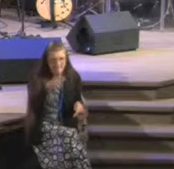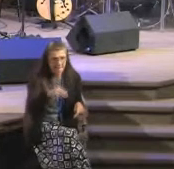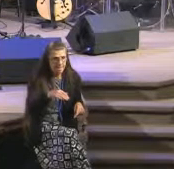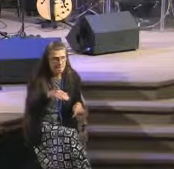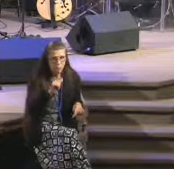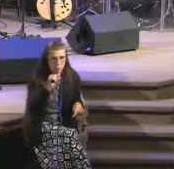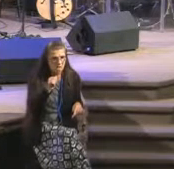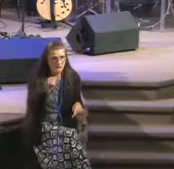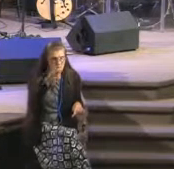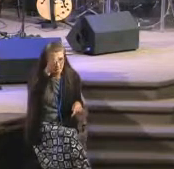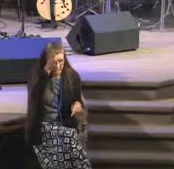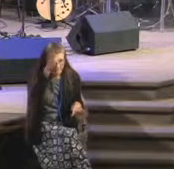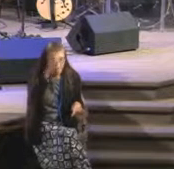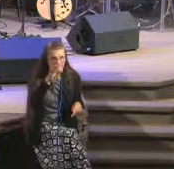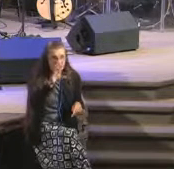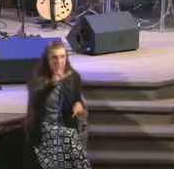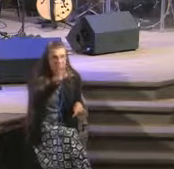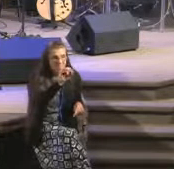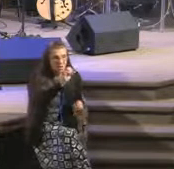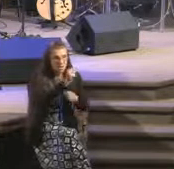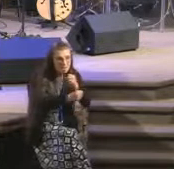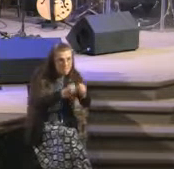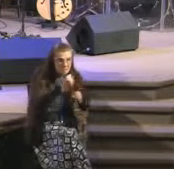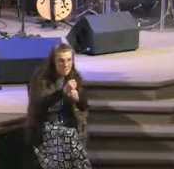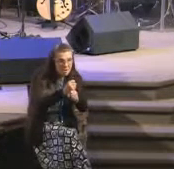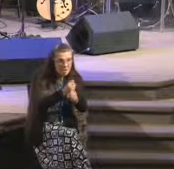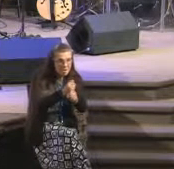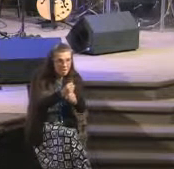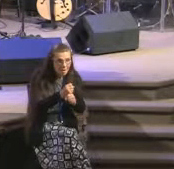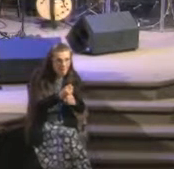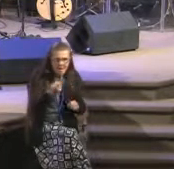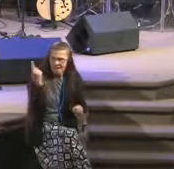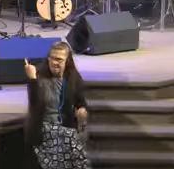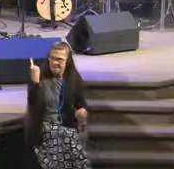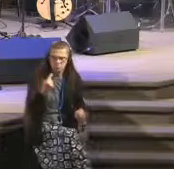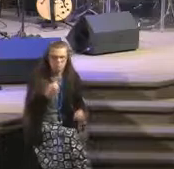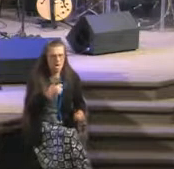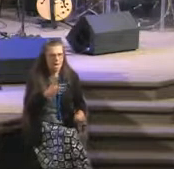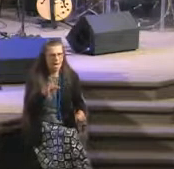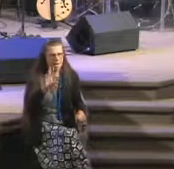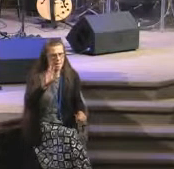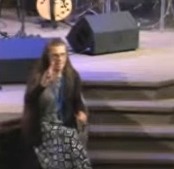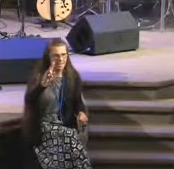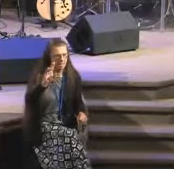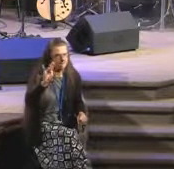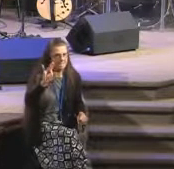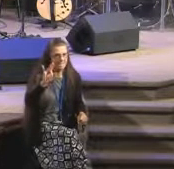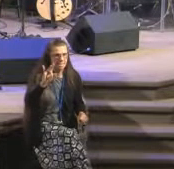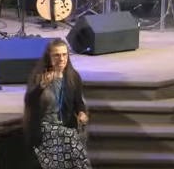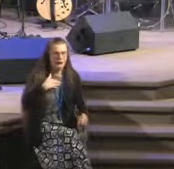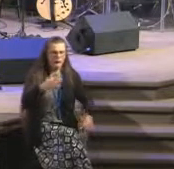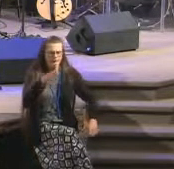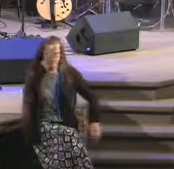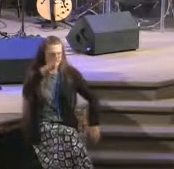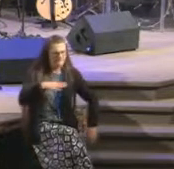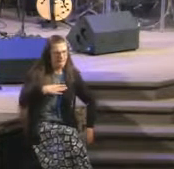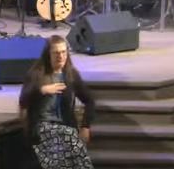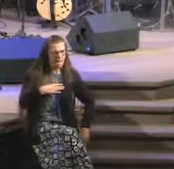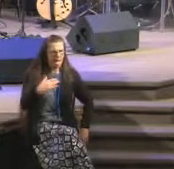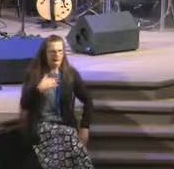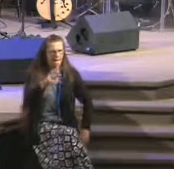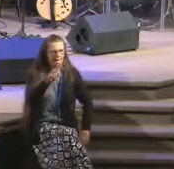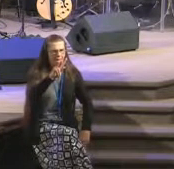old. We like to brag, Matt, when we're 18, I'm a man. I'm a man. I can boat. I can walk around without